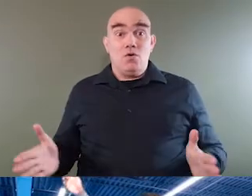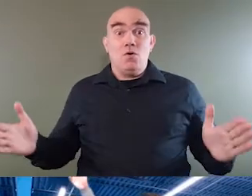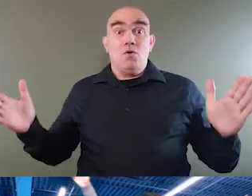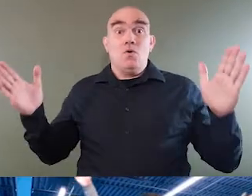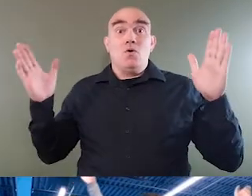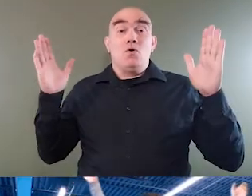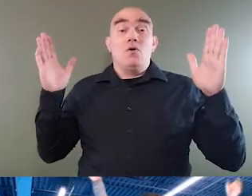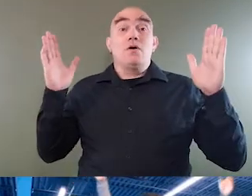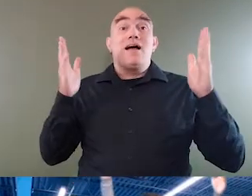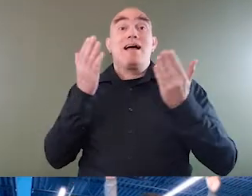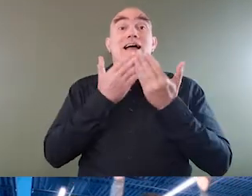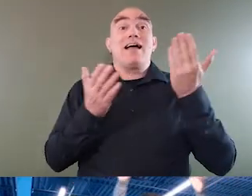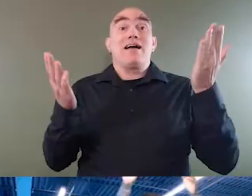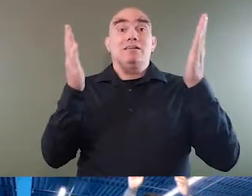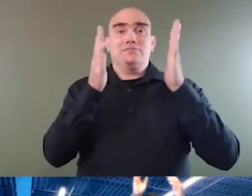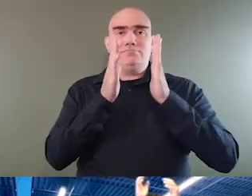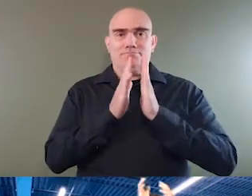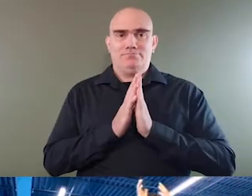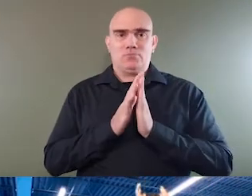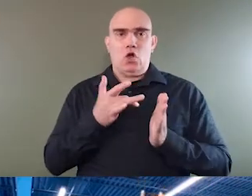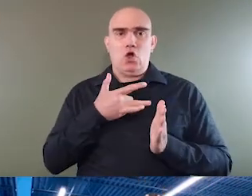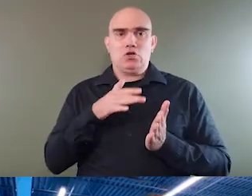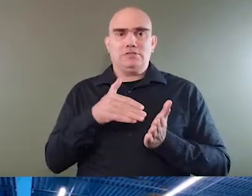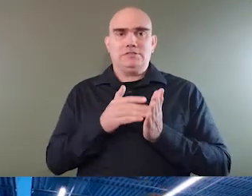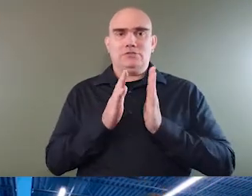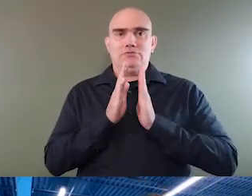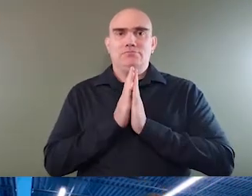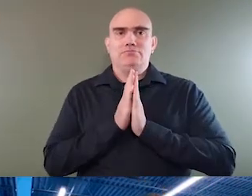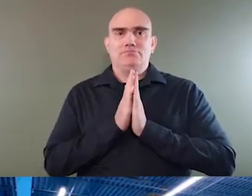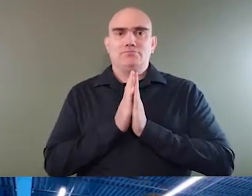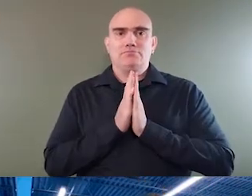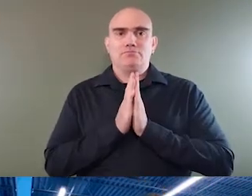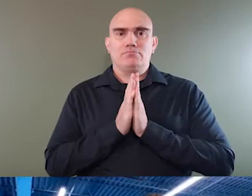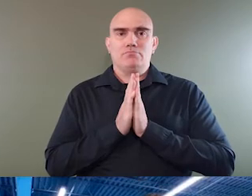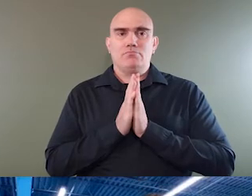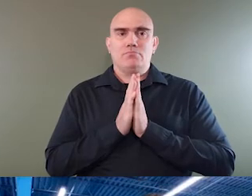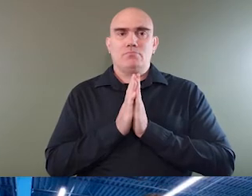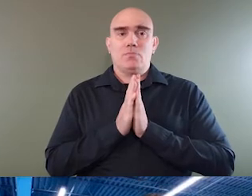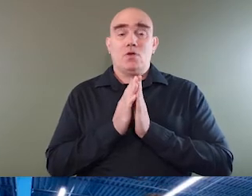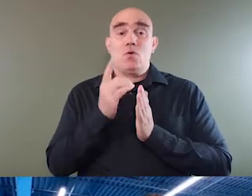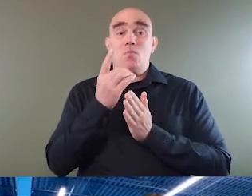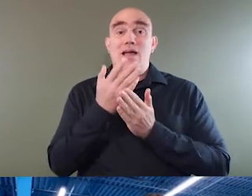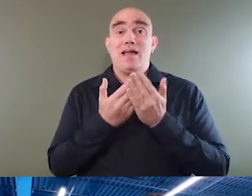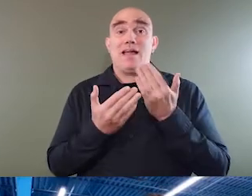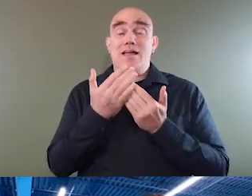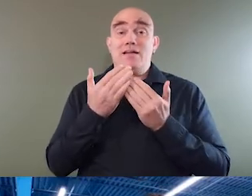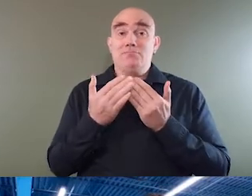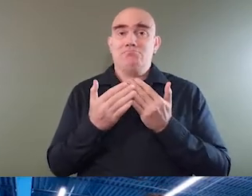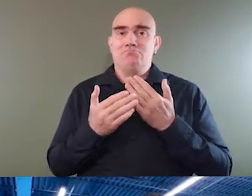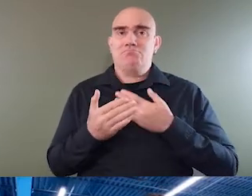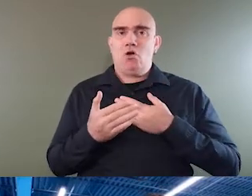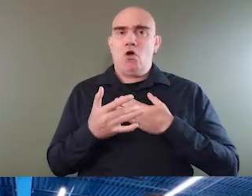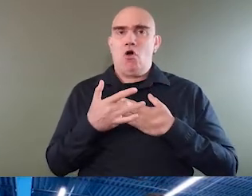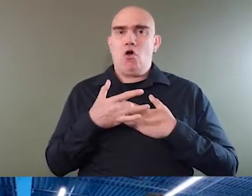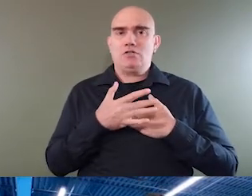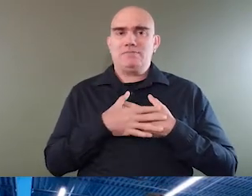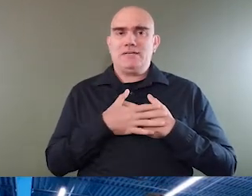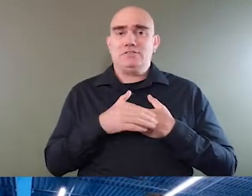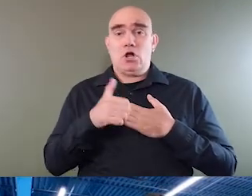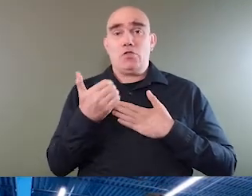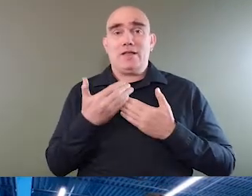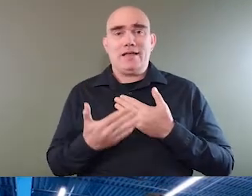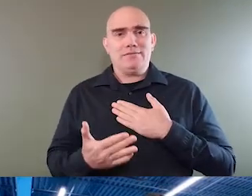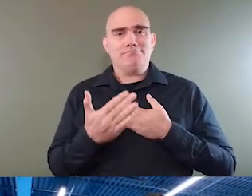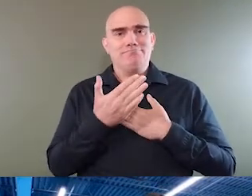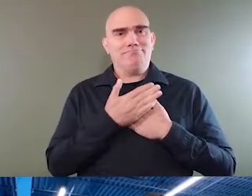Hands to heart center. Let's place one hand over your heart space, the other hand on top. Close your eyes and